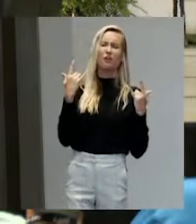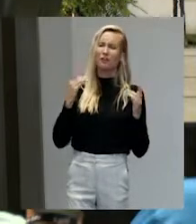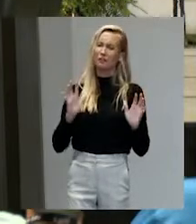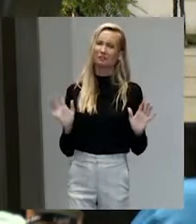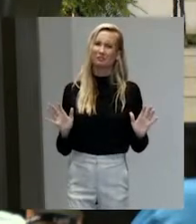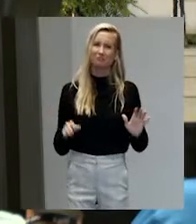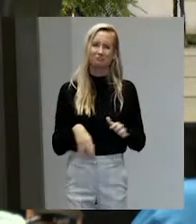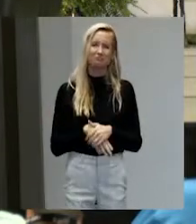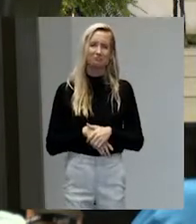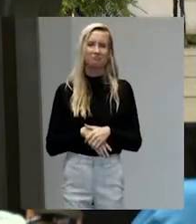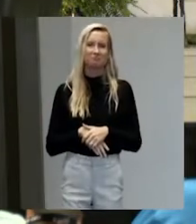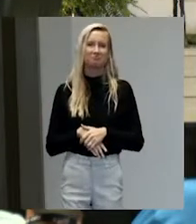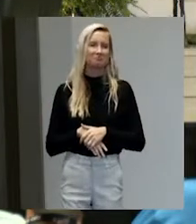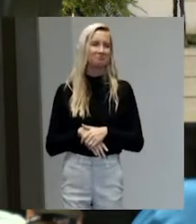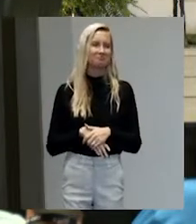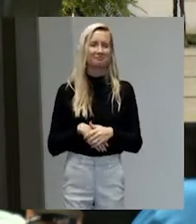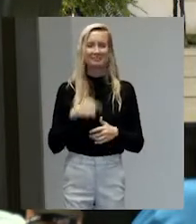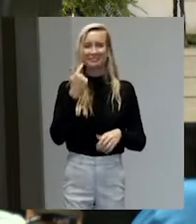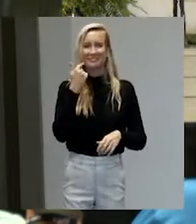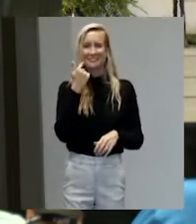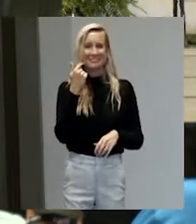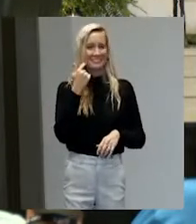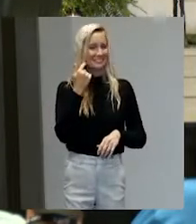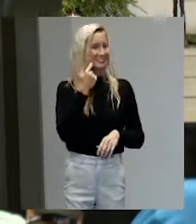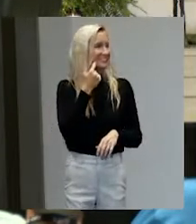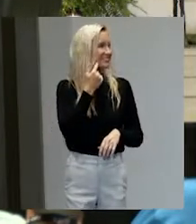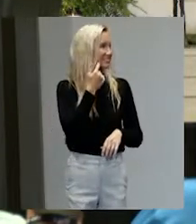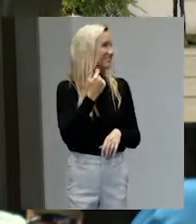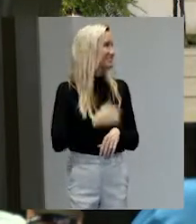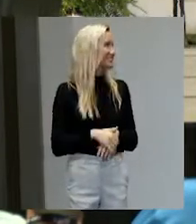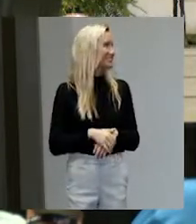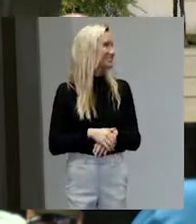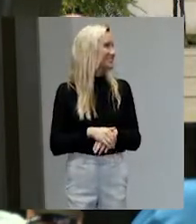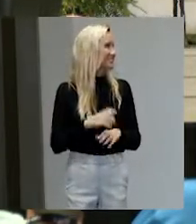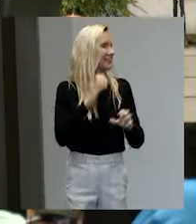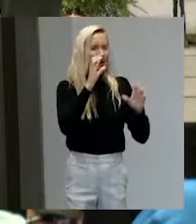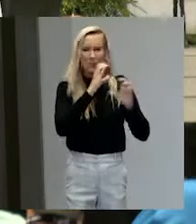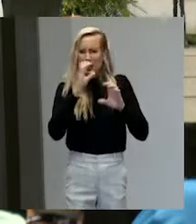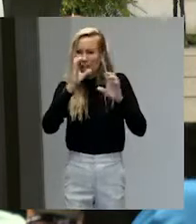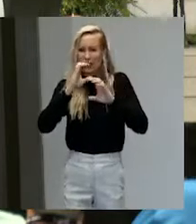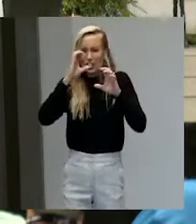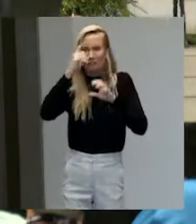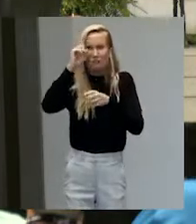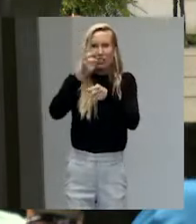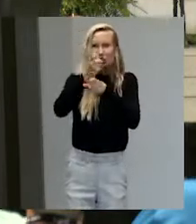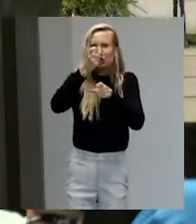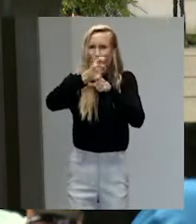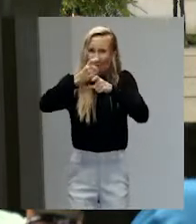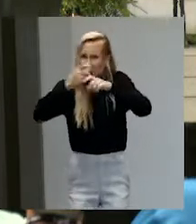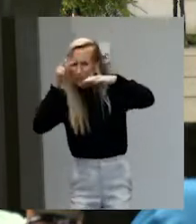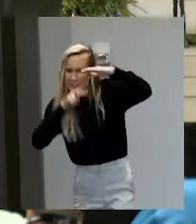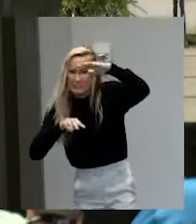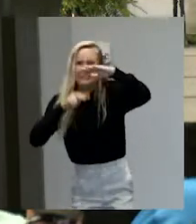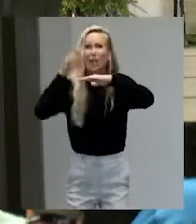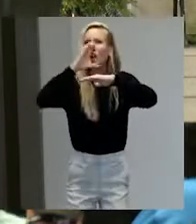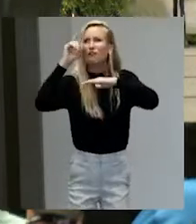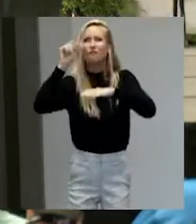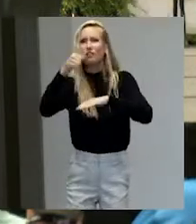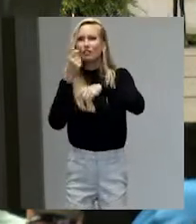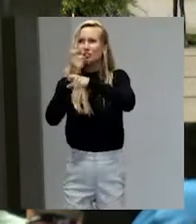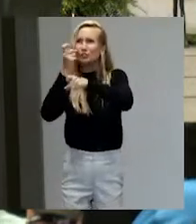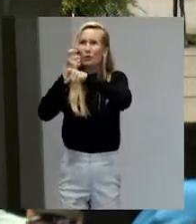No, I was kidding, sorry. There you go, looking for a joke. That thing's heavy. It's a heavy All right, bit. I'm